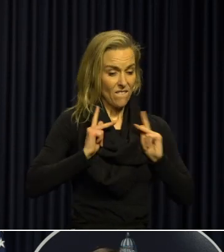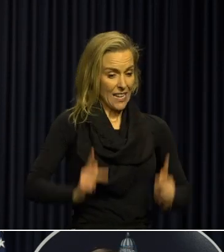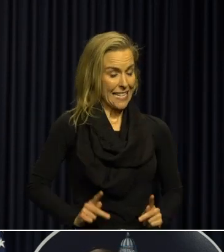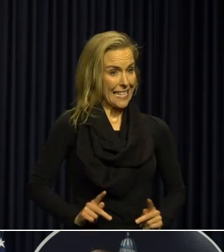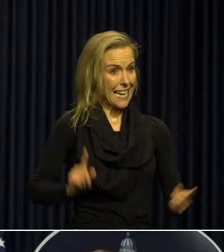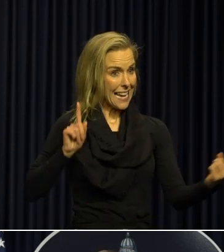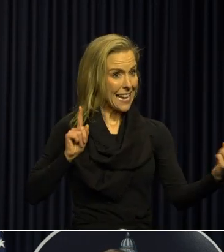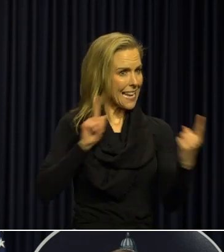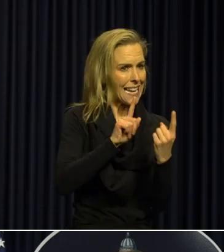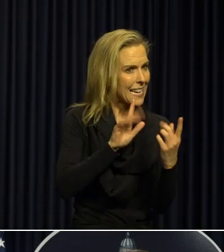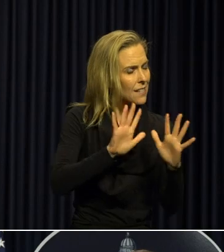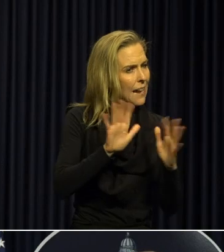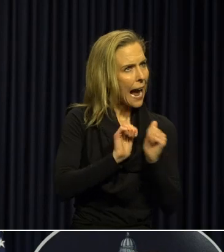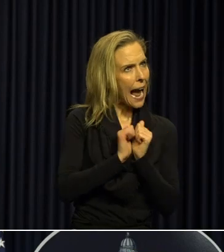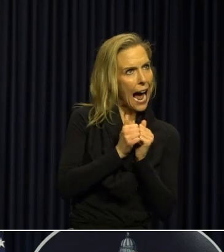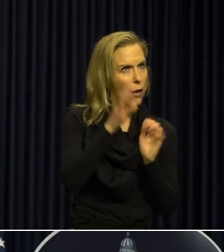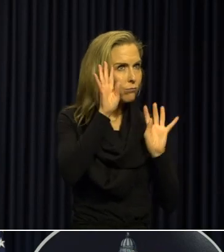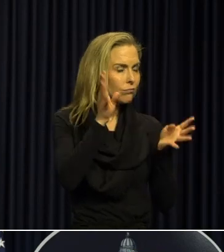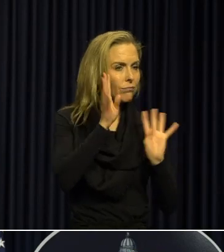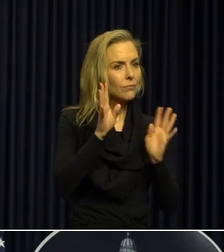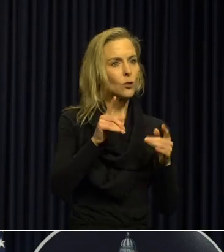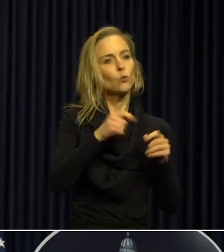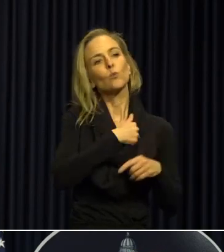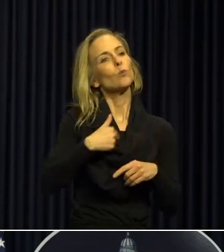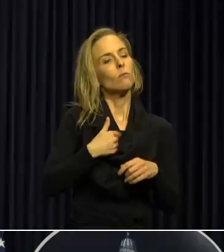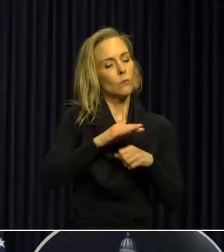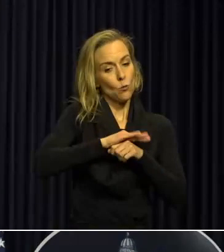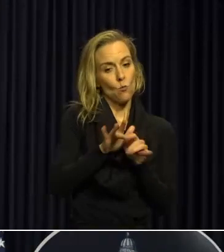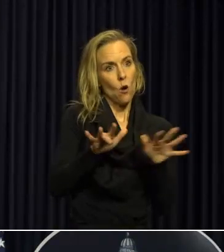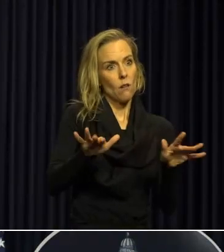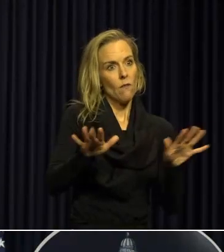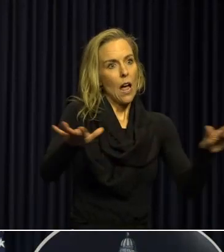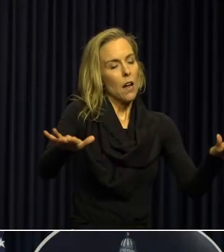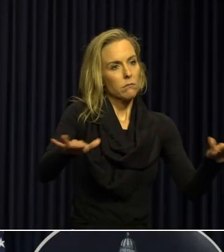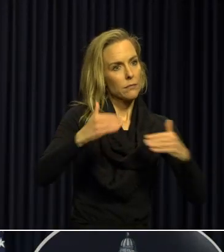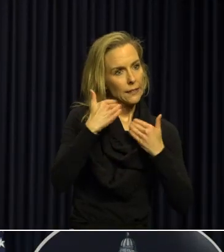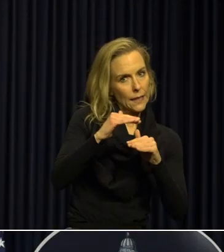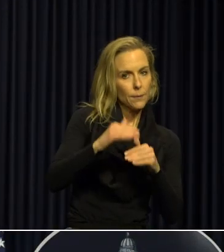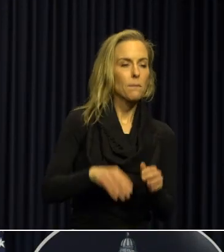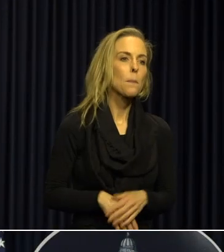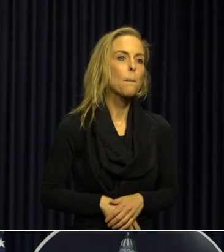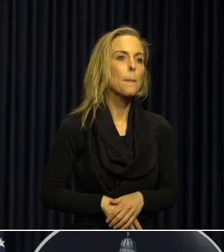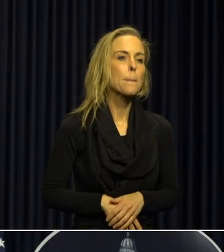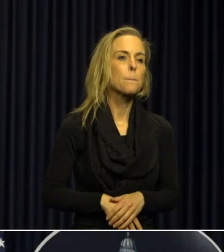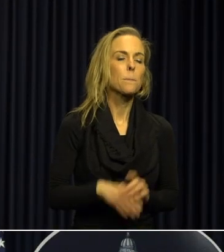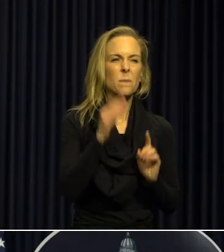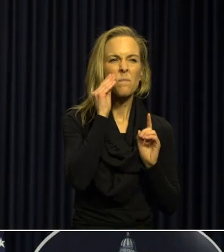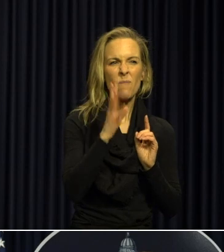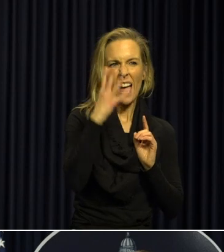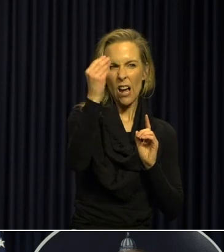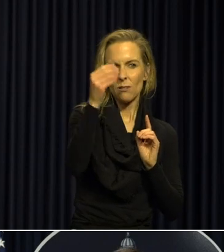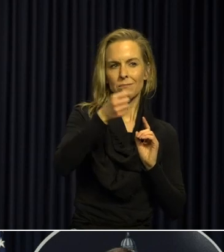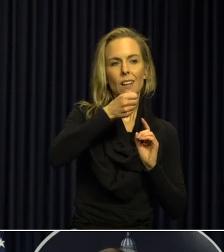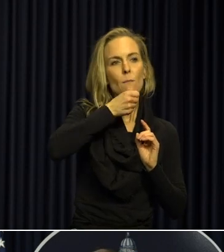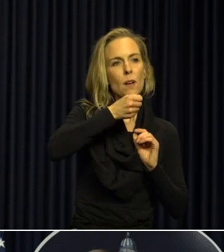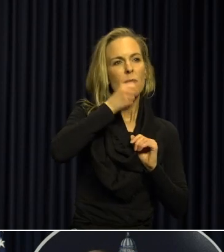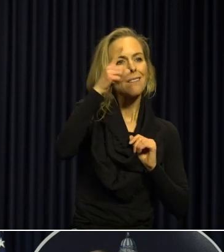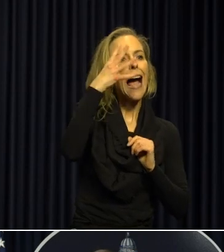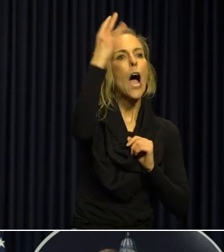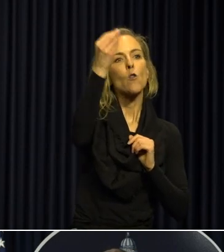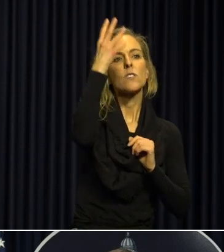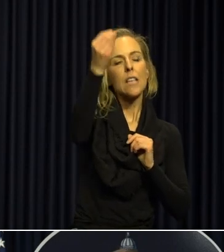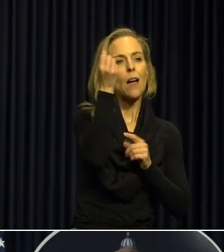so that we don't spread this virus. Let's look at the next. All right, these are our